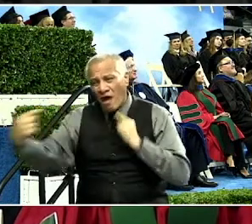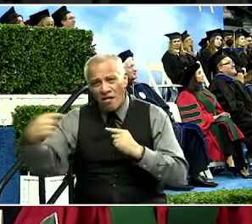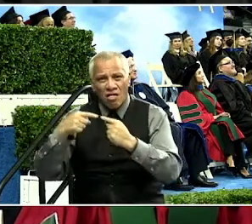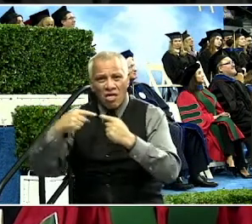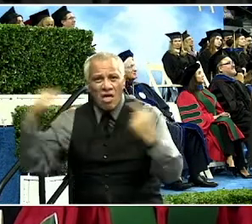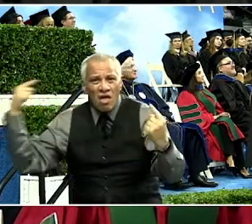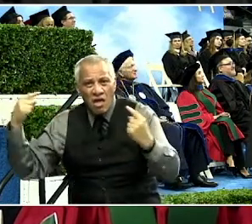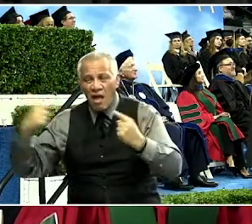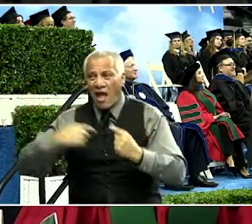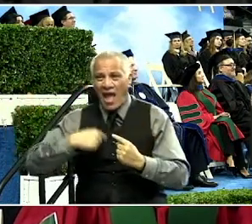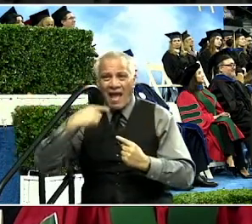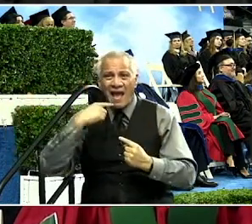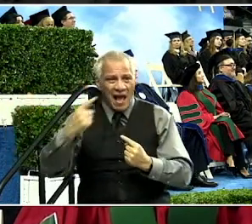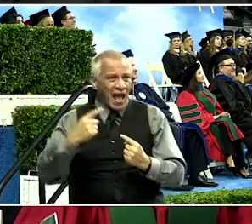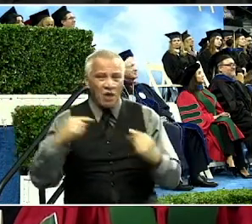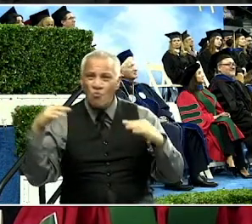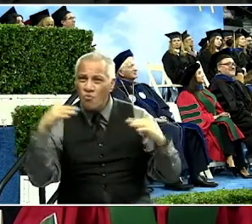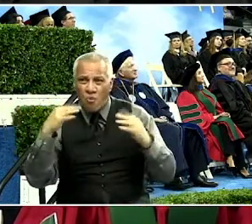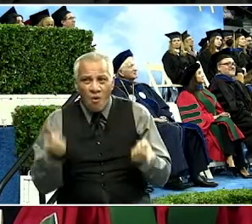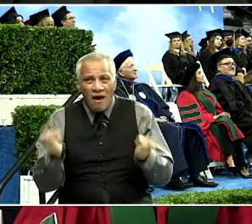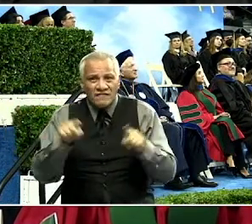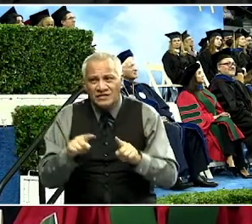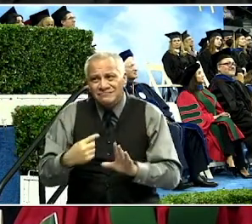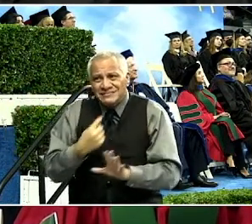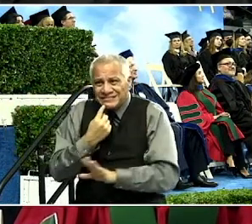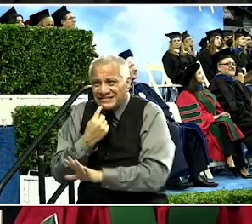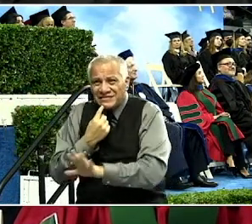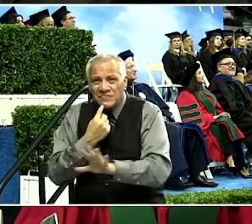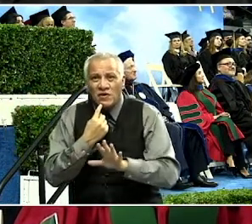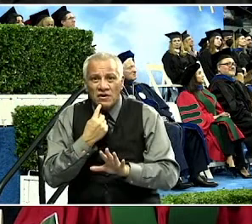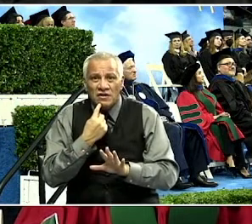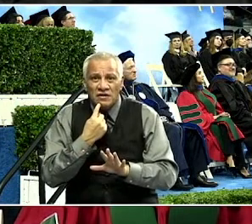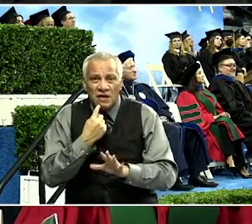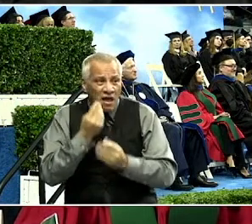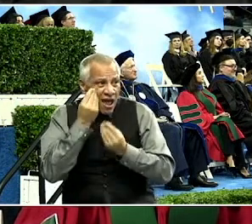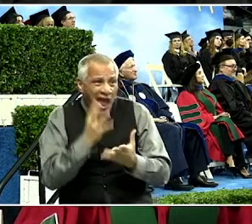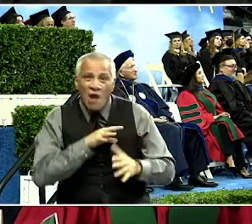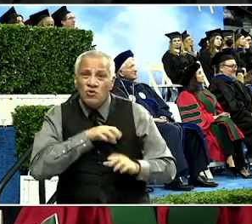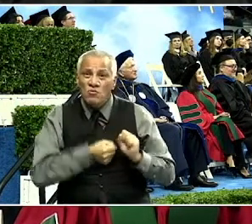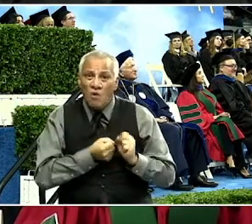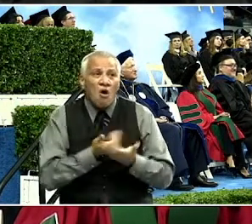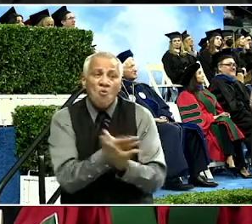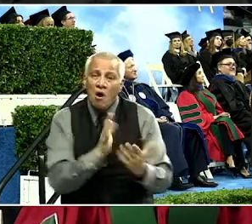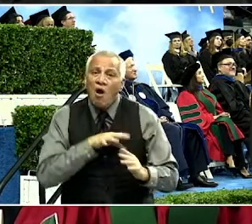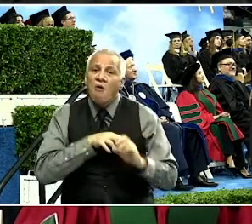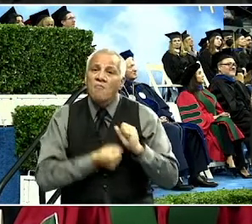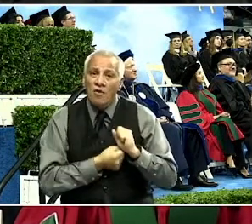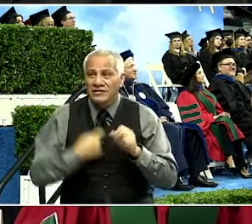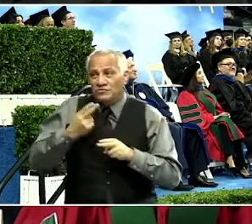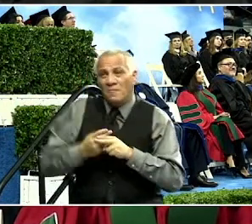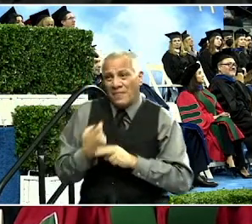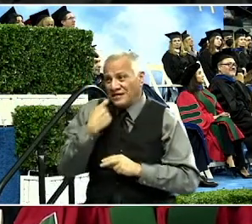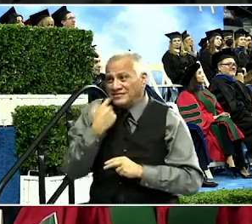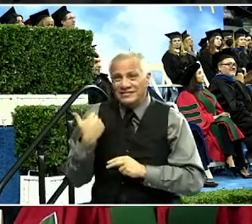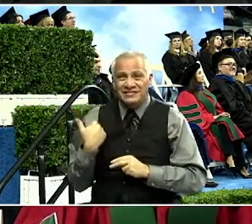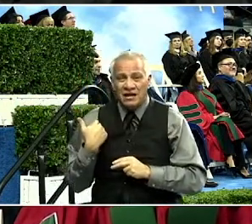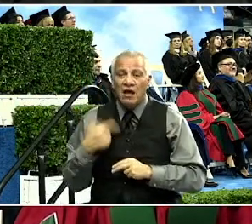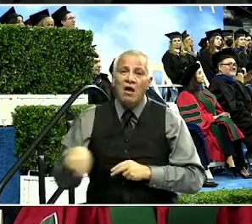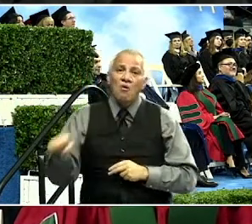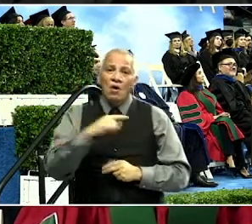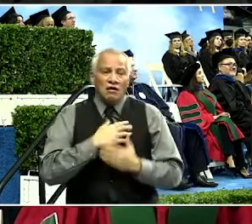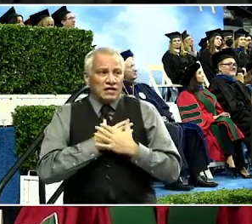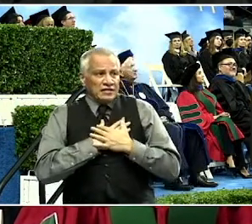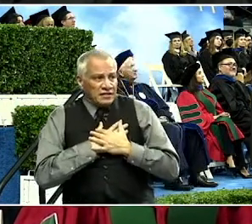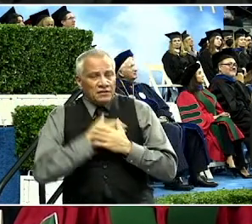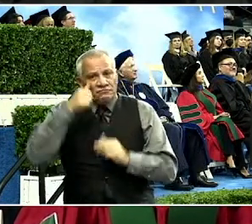flagrant mendacity, and even war. And you mourned. In fact, we all mourned. As was mentioned, none of us will ever get over